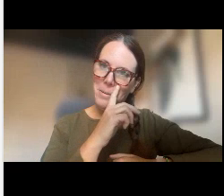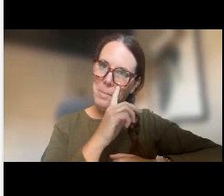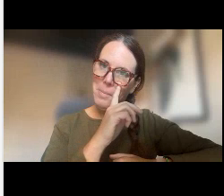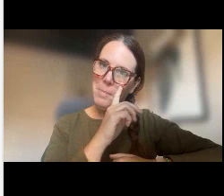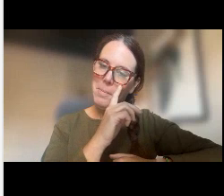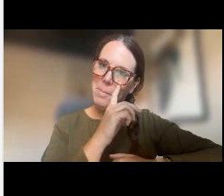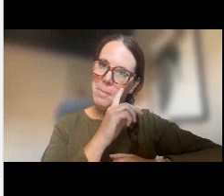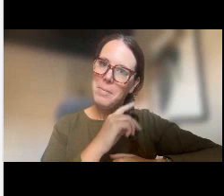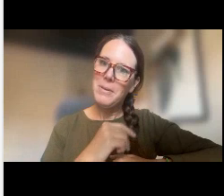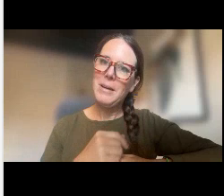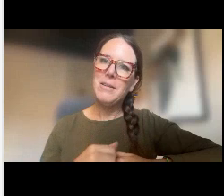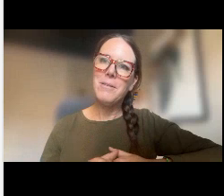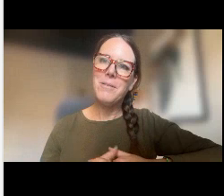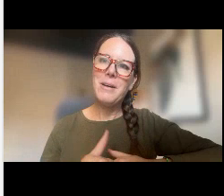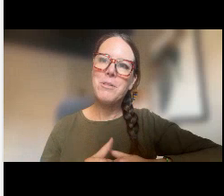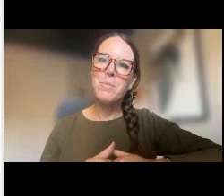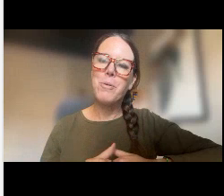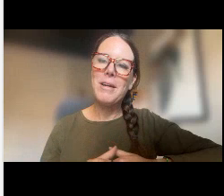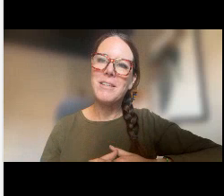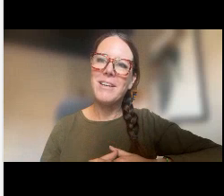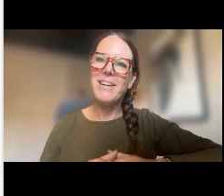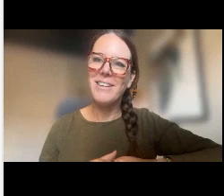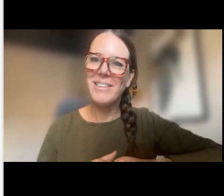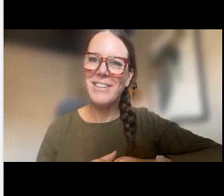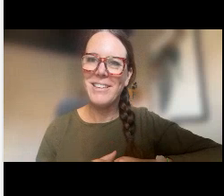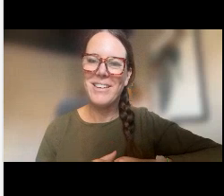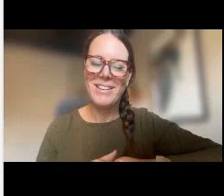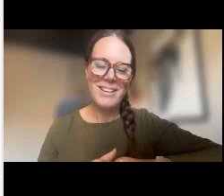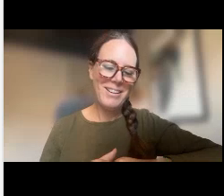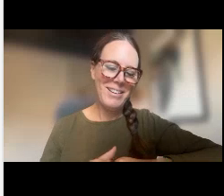We got the. That was surprising.